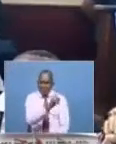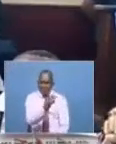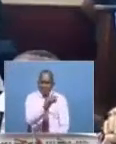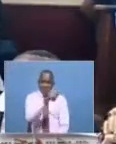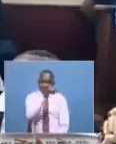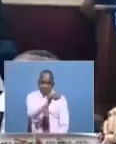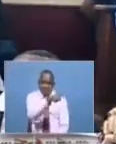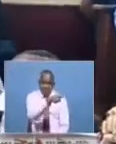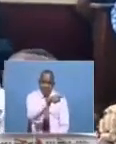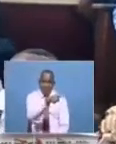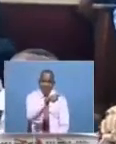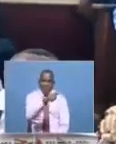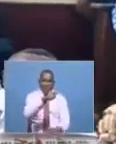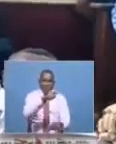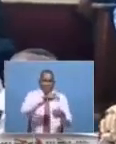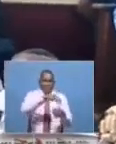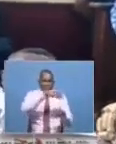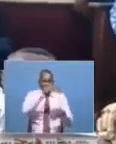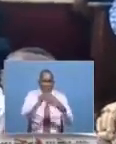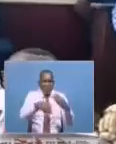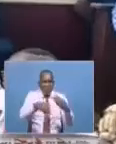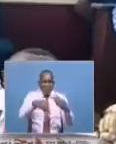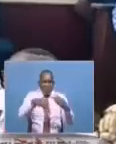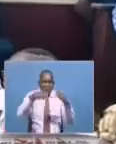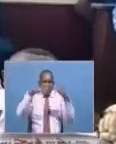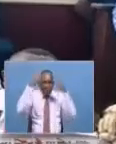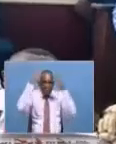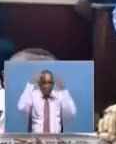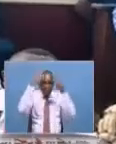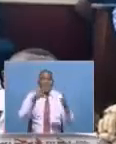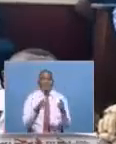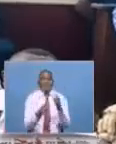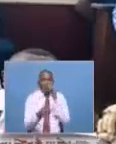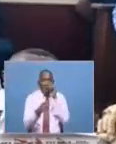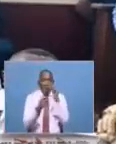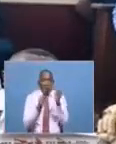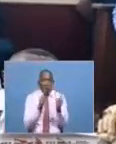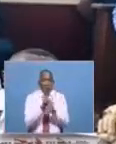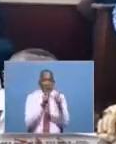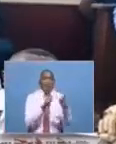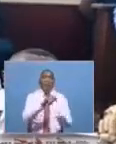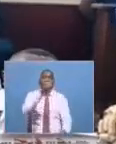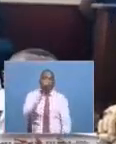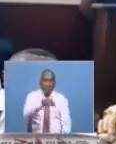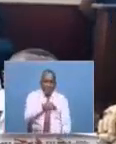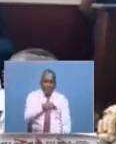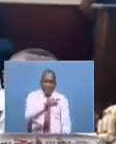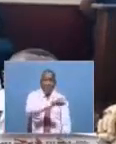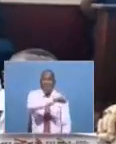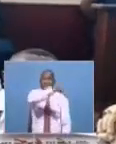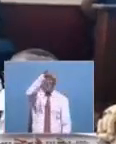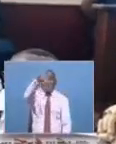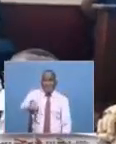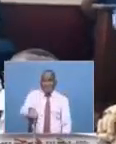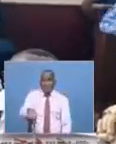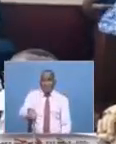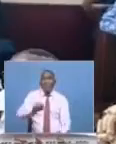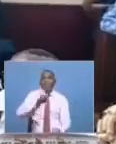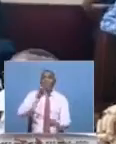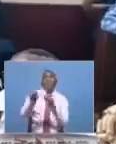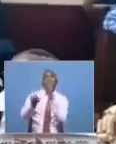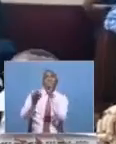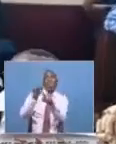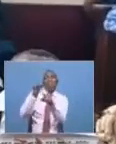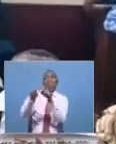the conclusive presumption in relation to her ought to be given effect such